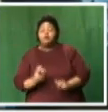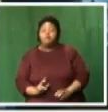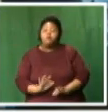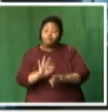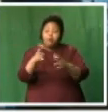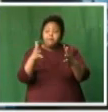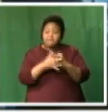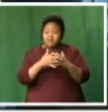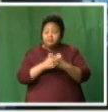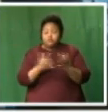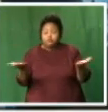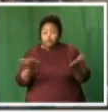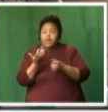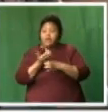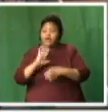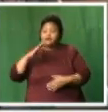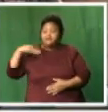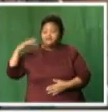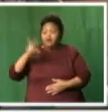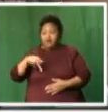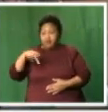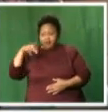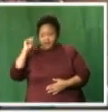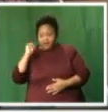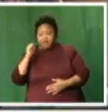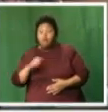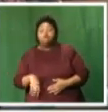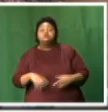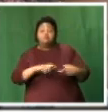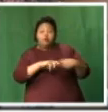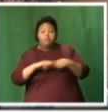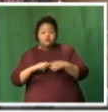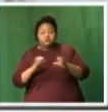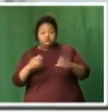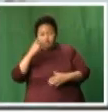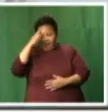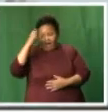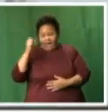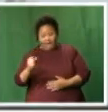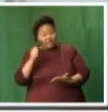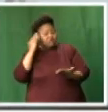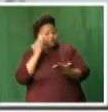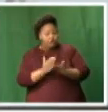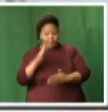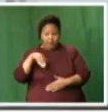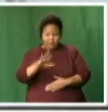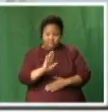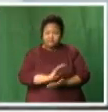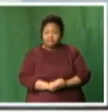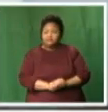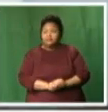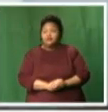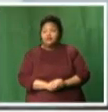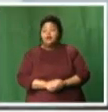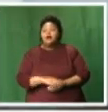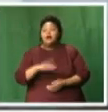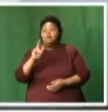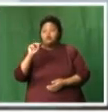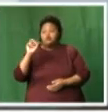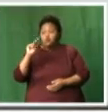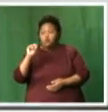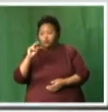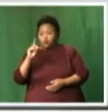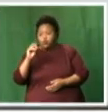eKenya kukhulumisa kumiswa kwama-rebel groups. Mengameli waseKenya William Ruto na mengameli waseBurundi